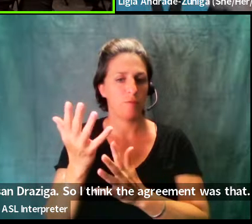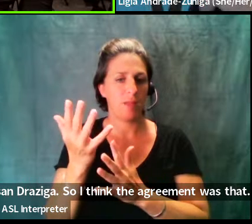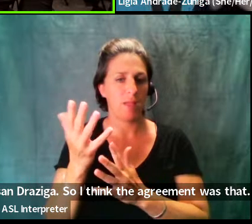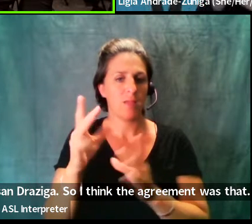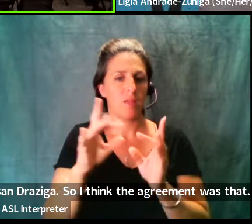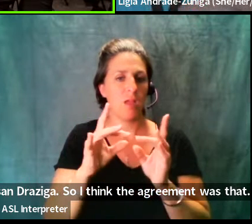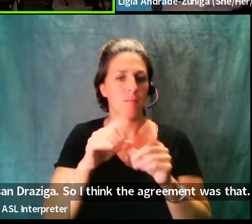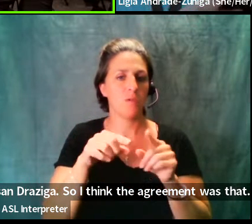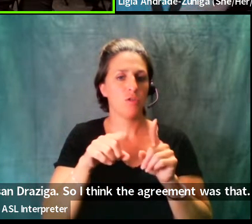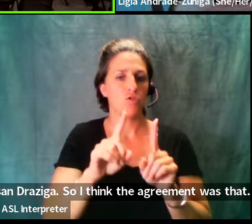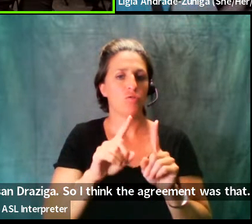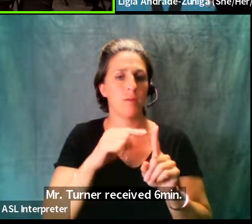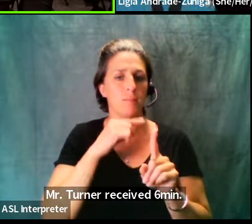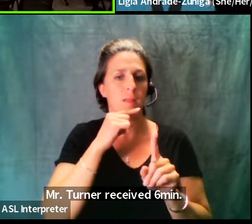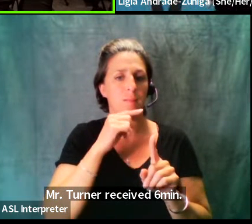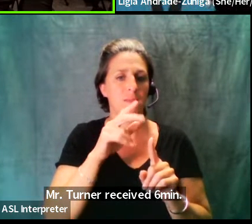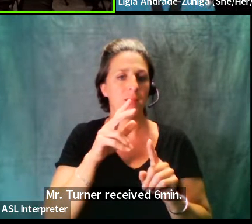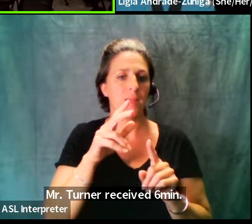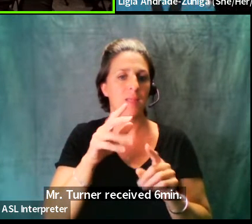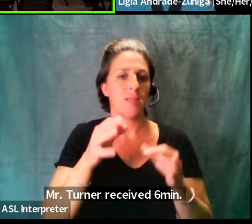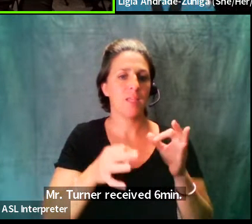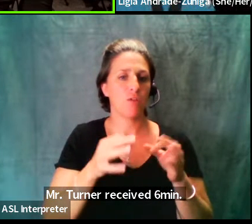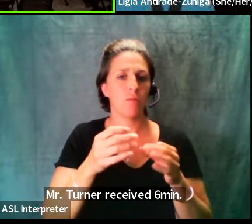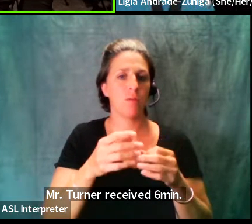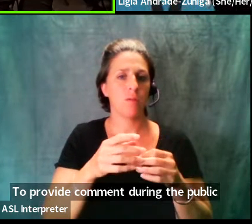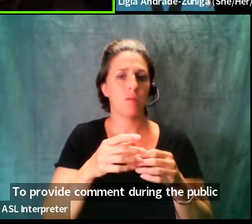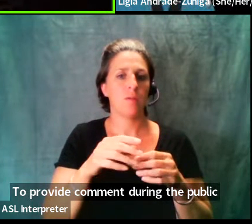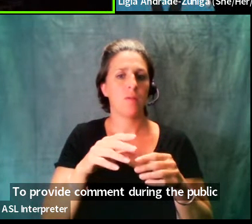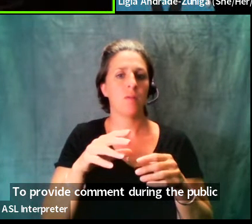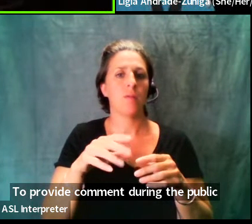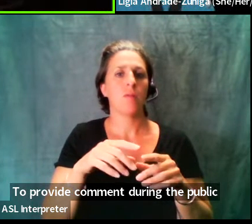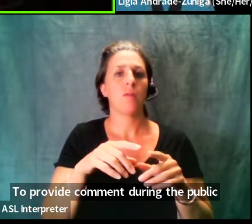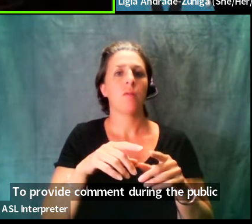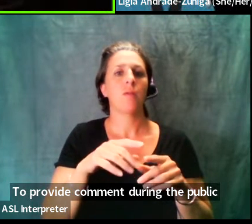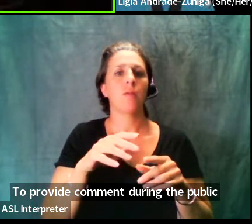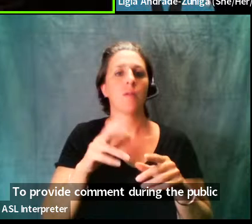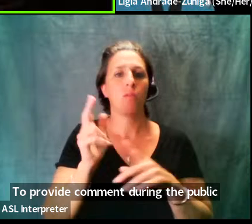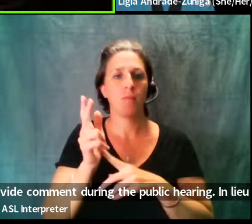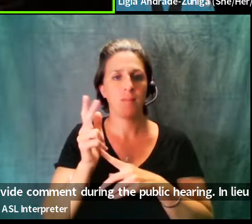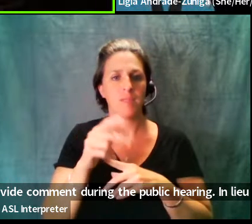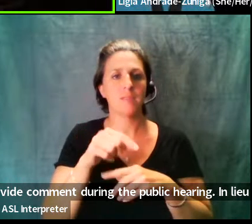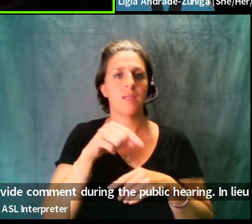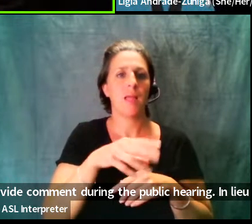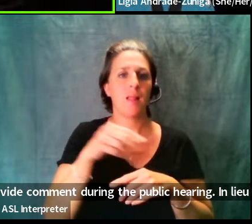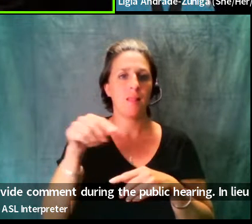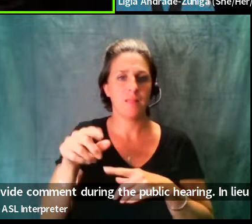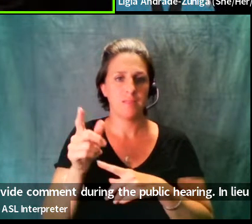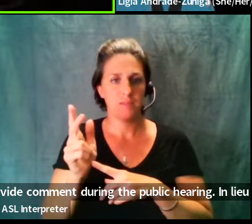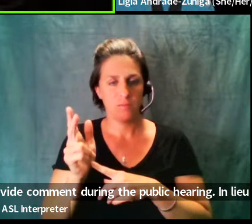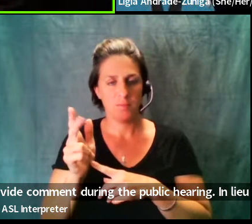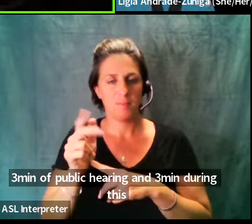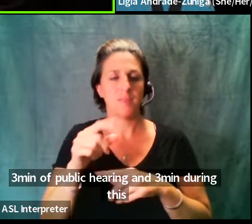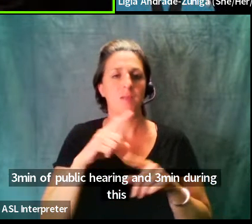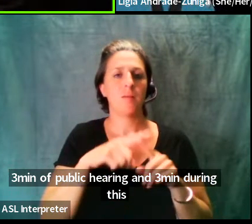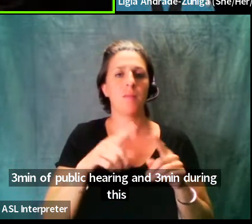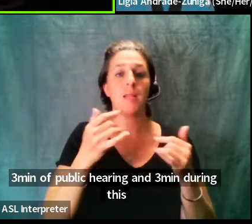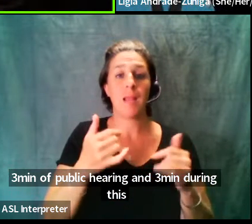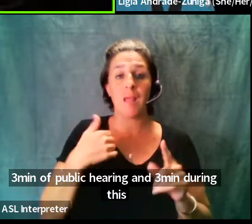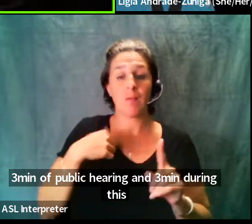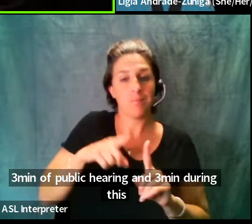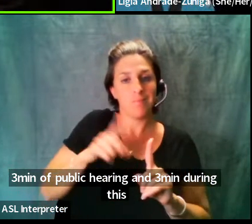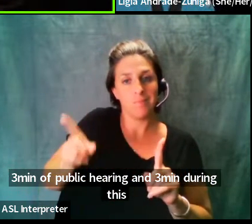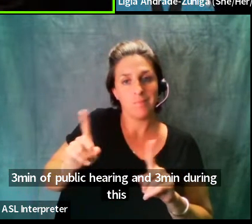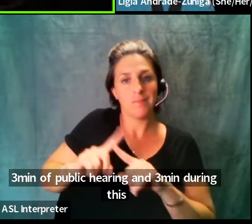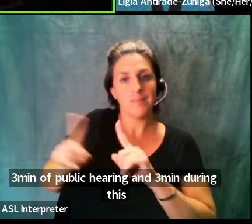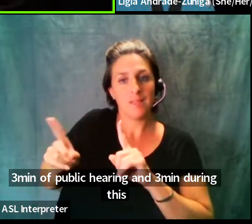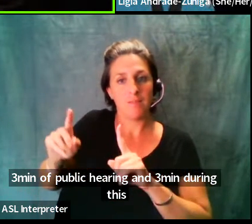comment during the public hearing in lieu of 3 minutes of public hearing and 3 minutes during this particular agenda item. So now we have Mr.